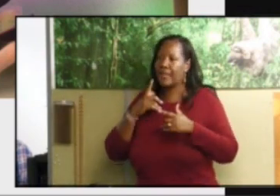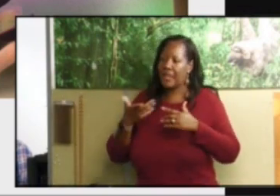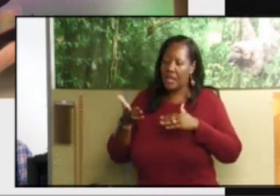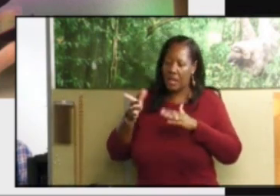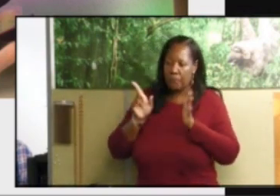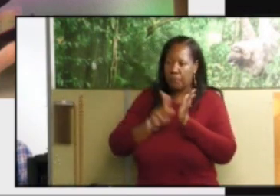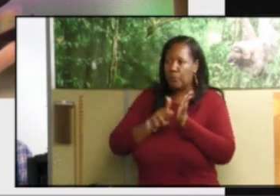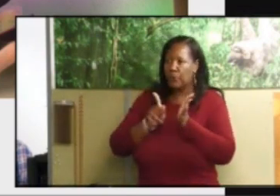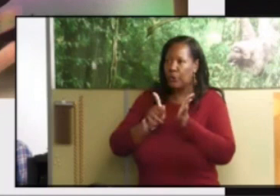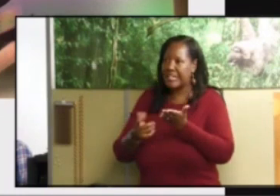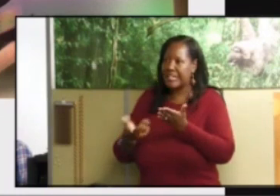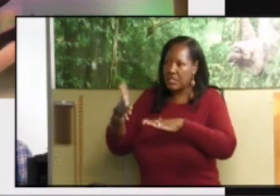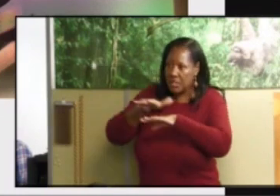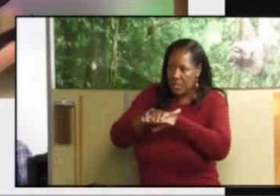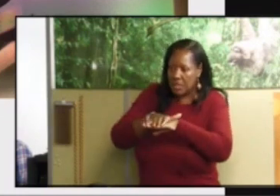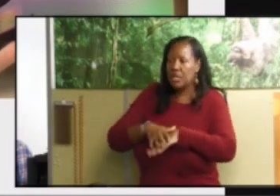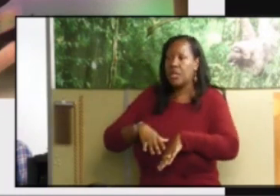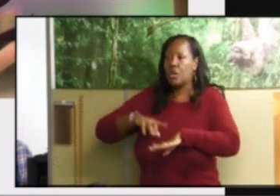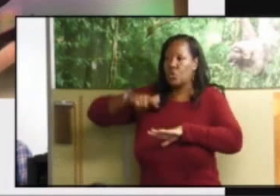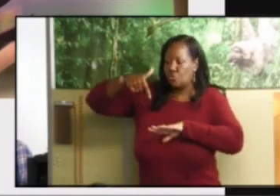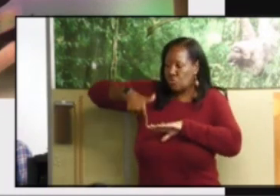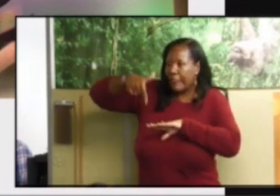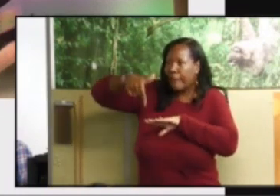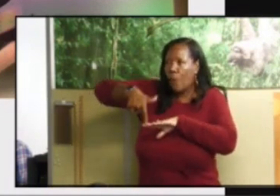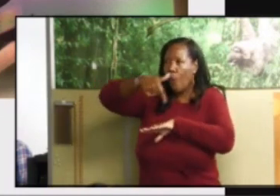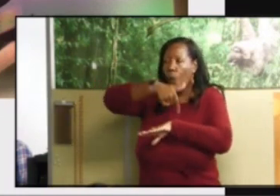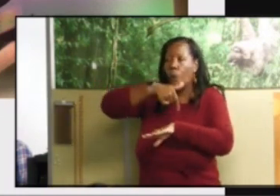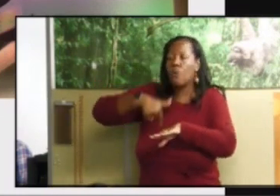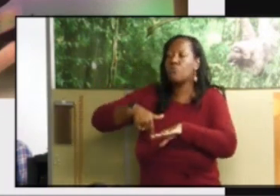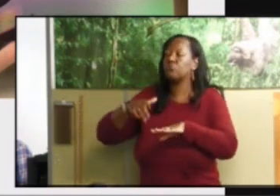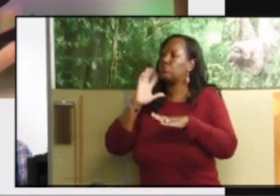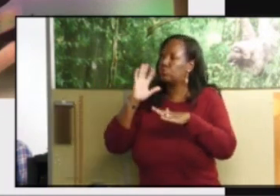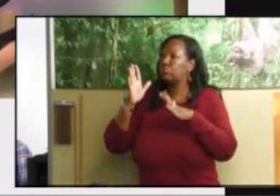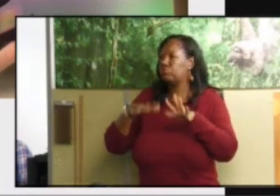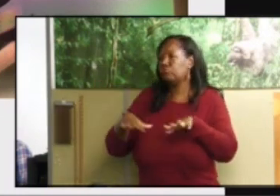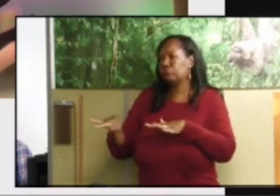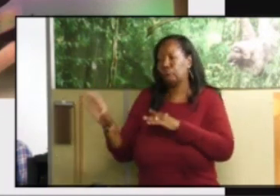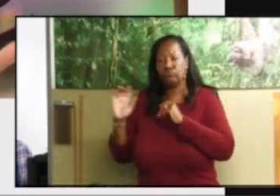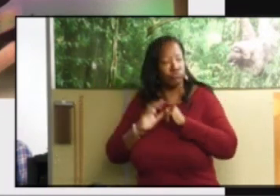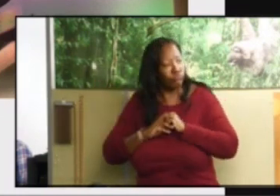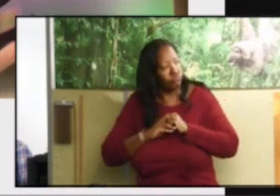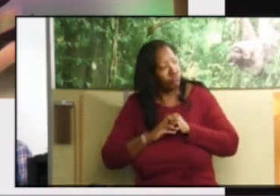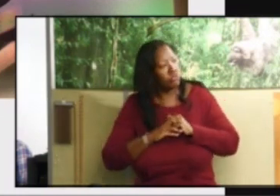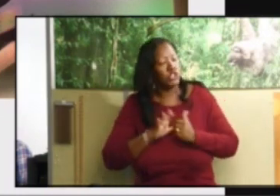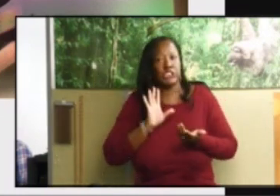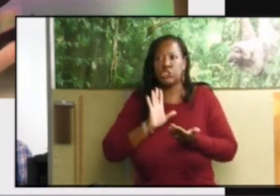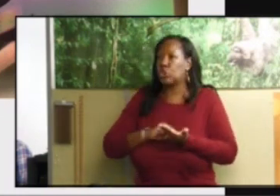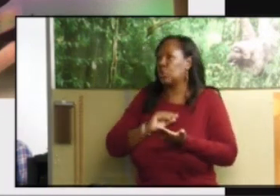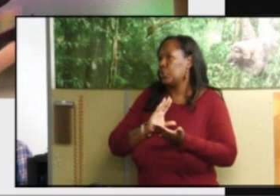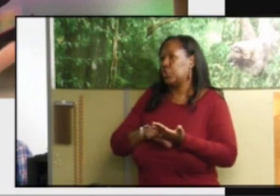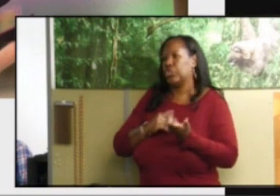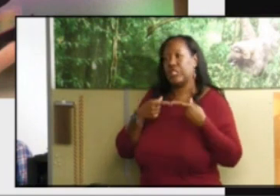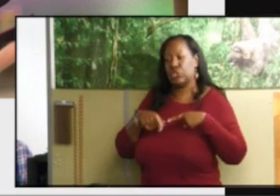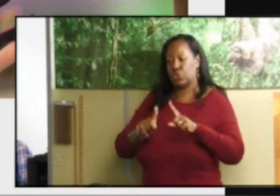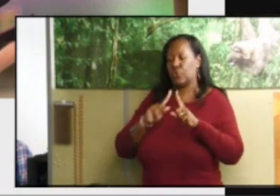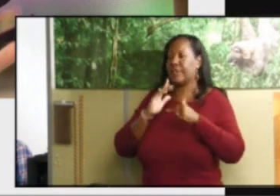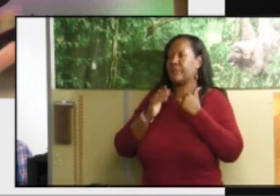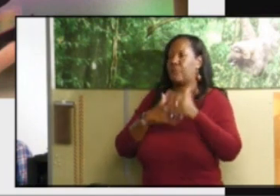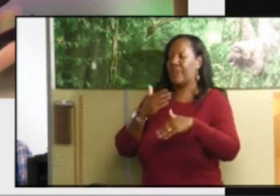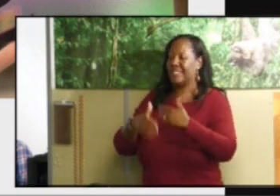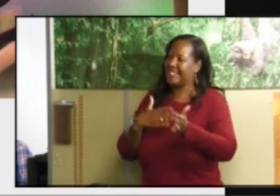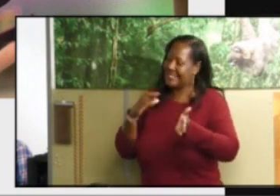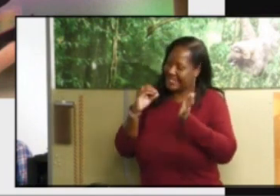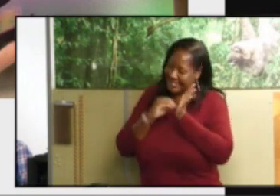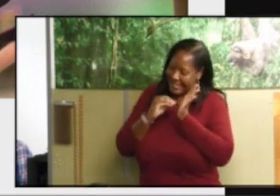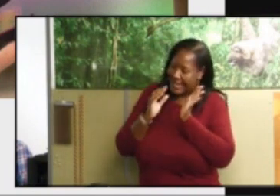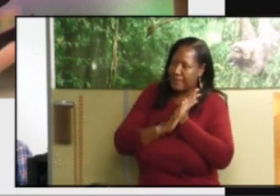printing graphics on it, drilling holes in it, so on and so forth, and just learning all throughout the process and documenting what we're learning,